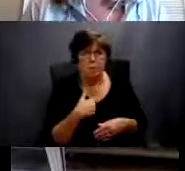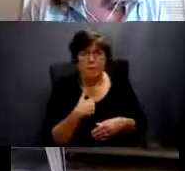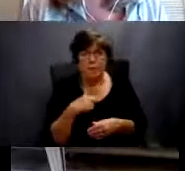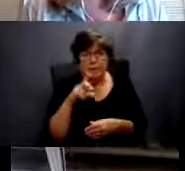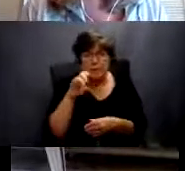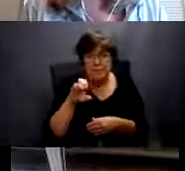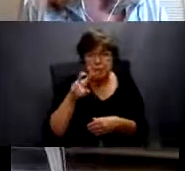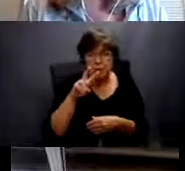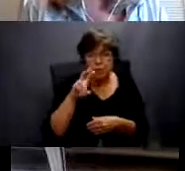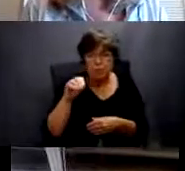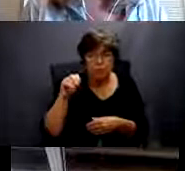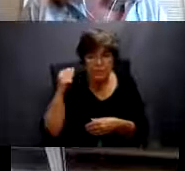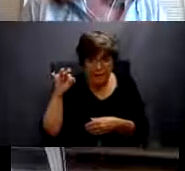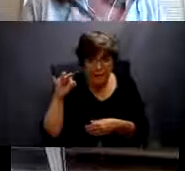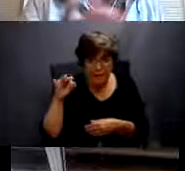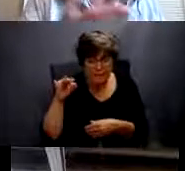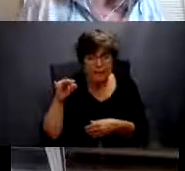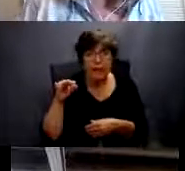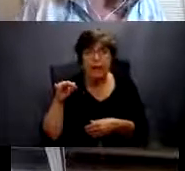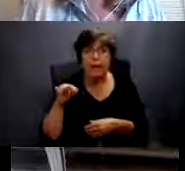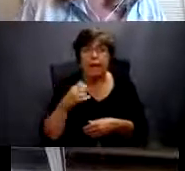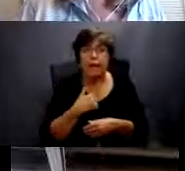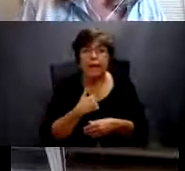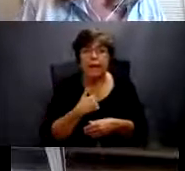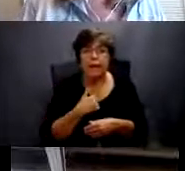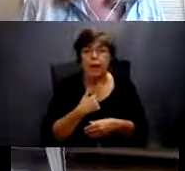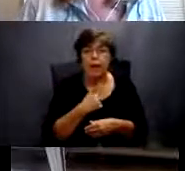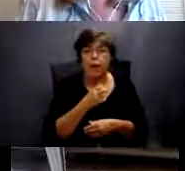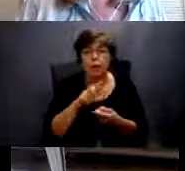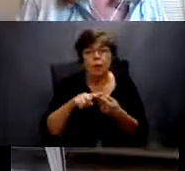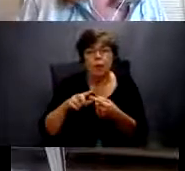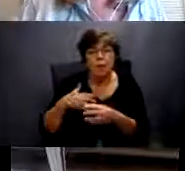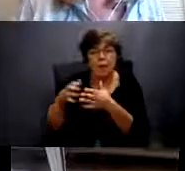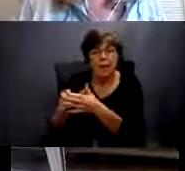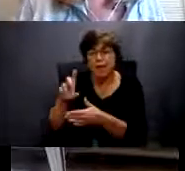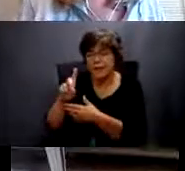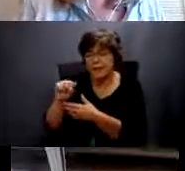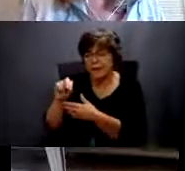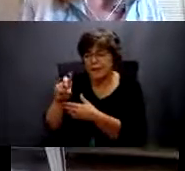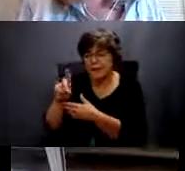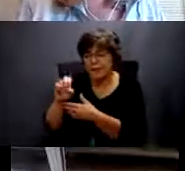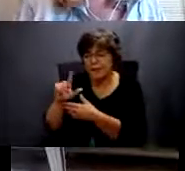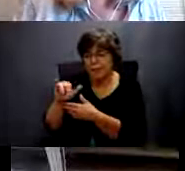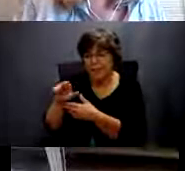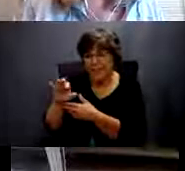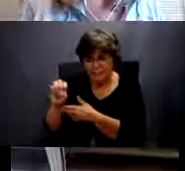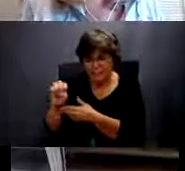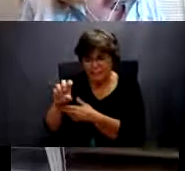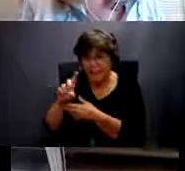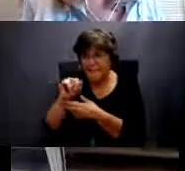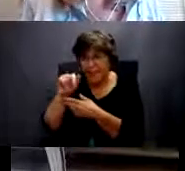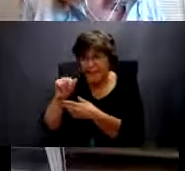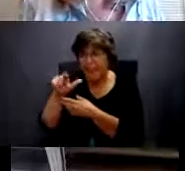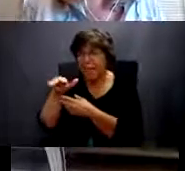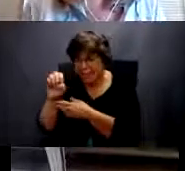of 2019, I returned to Dandelions as a trainer and a